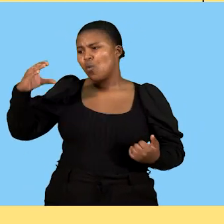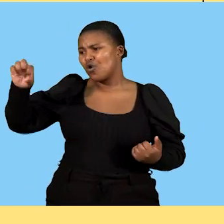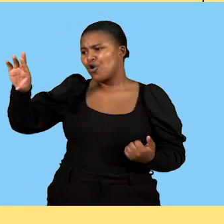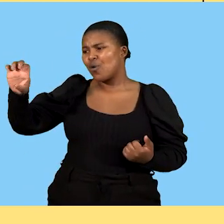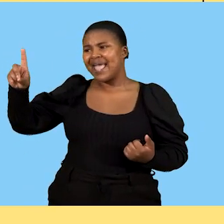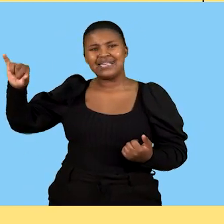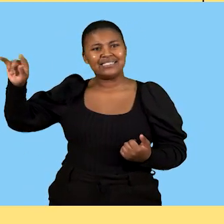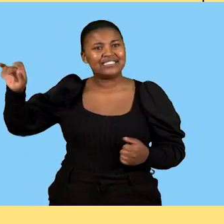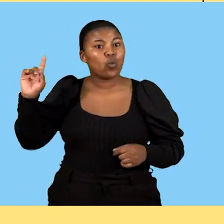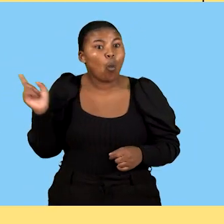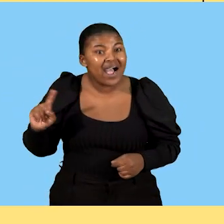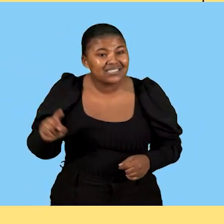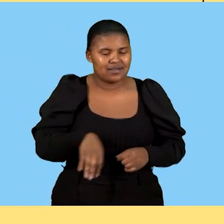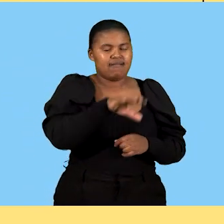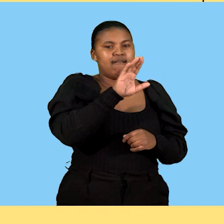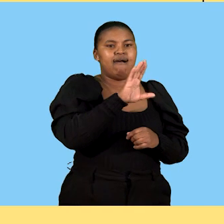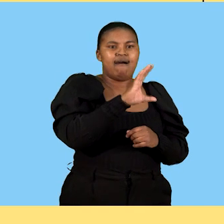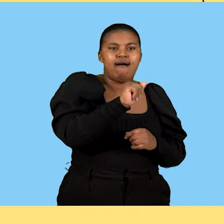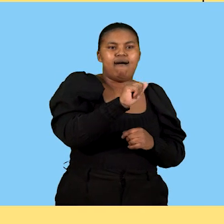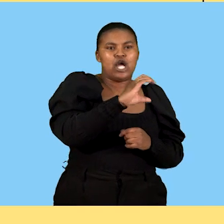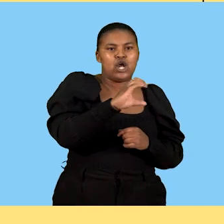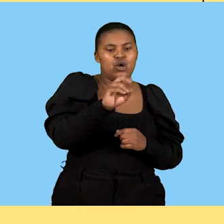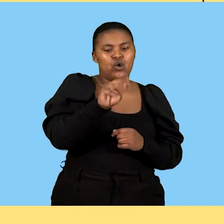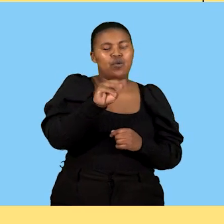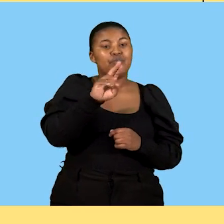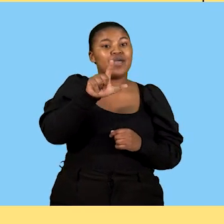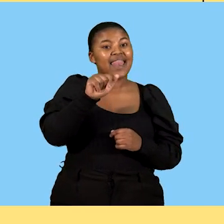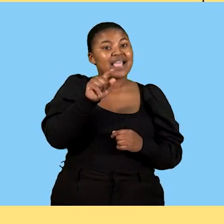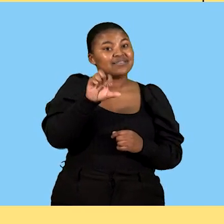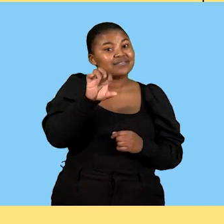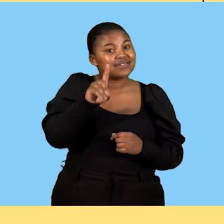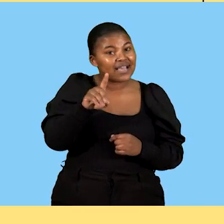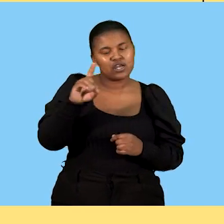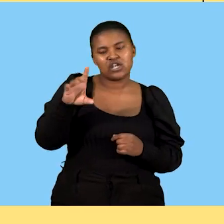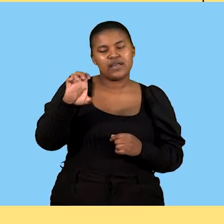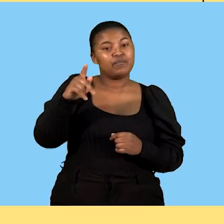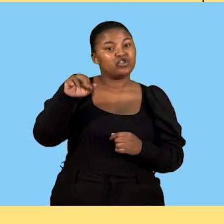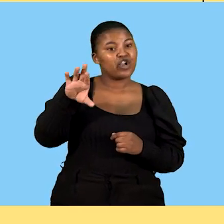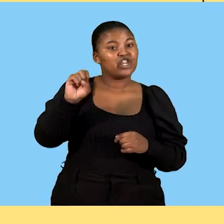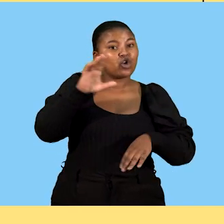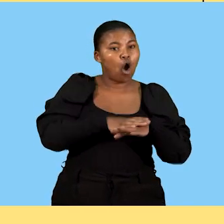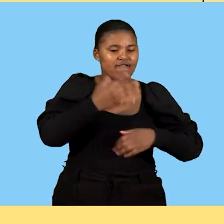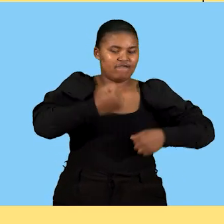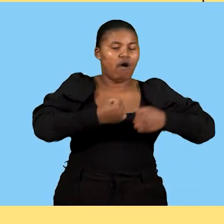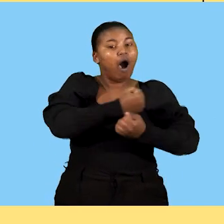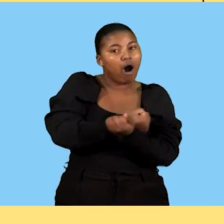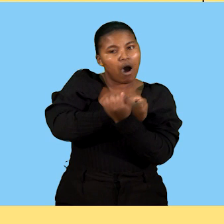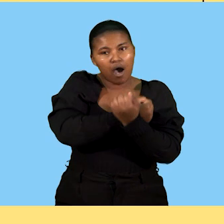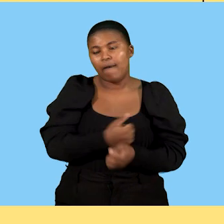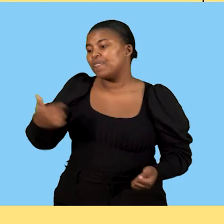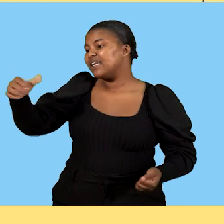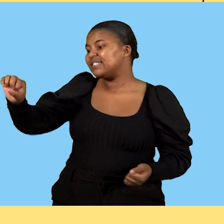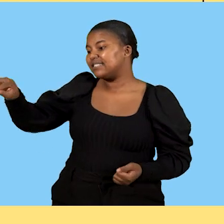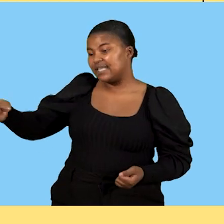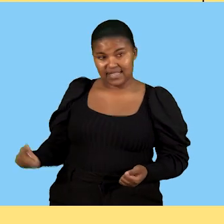accumulated depreciation. So we're going to credit accumulated depreciation, 60,000. When you are